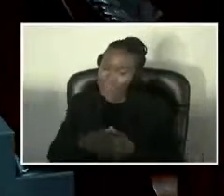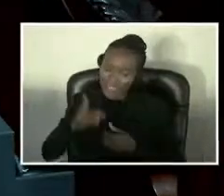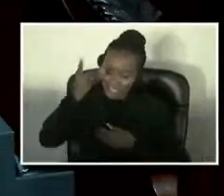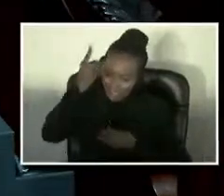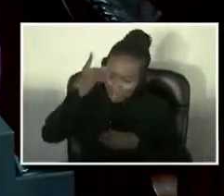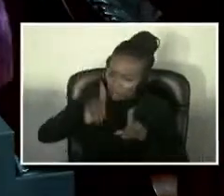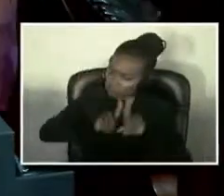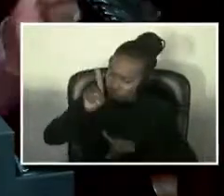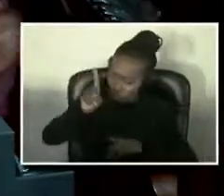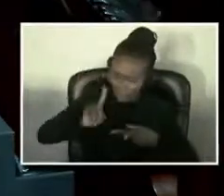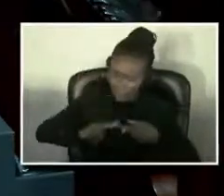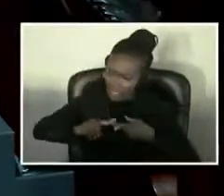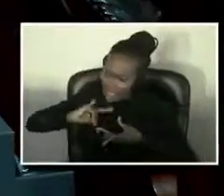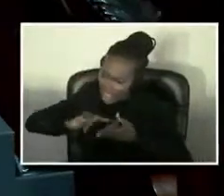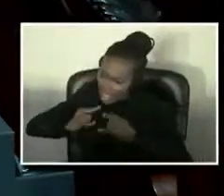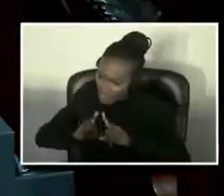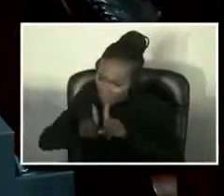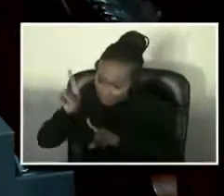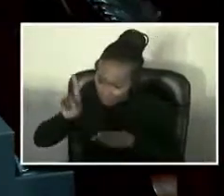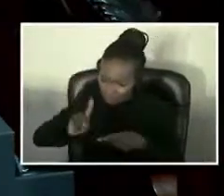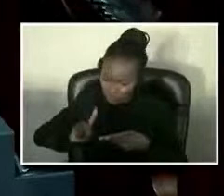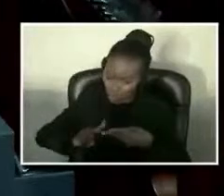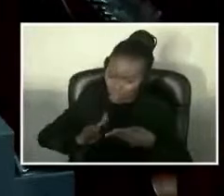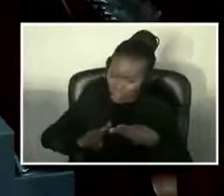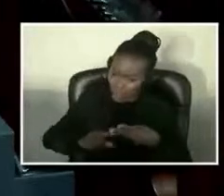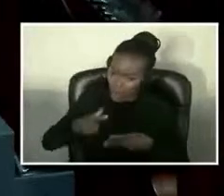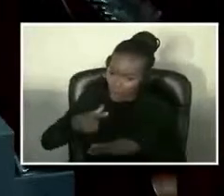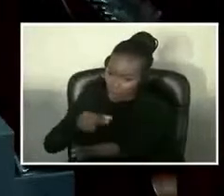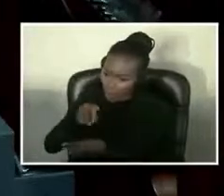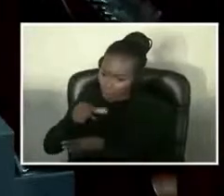we need to have standalone between it